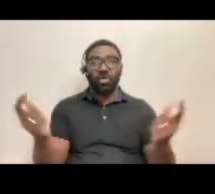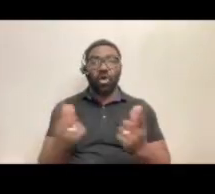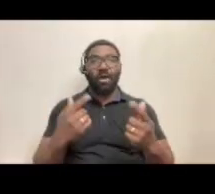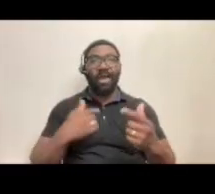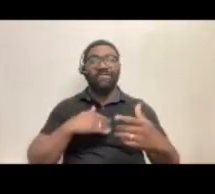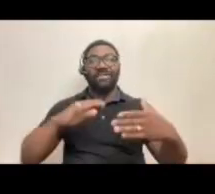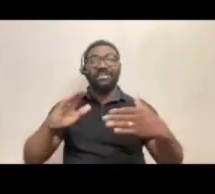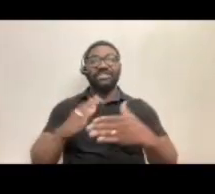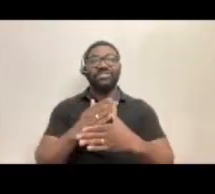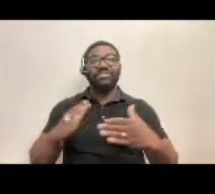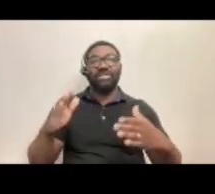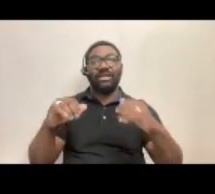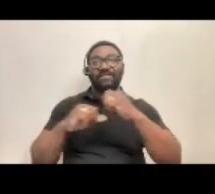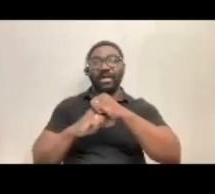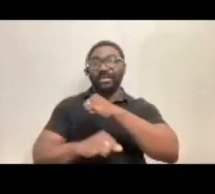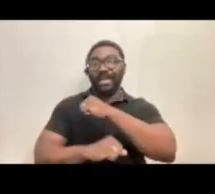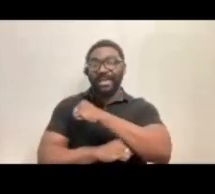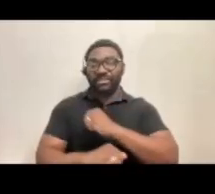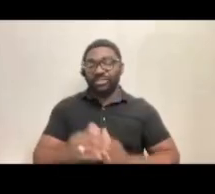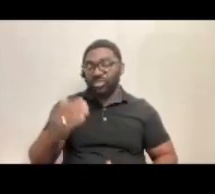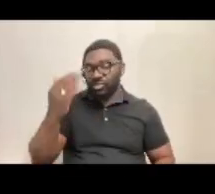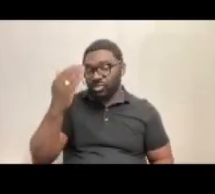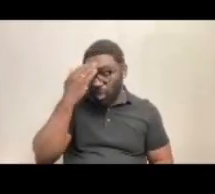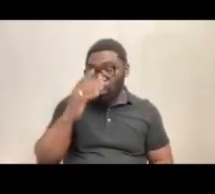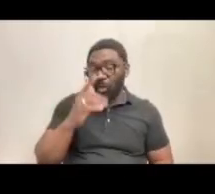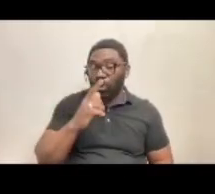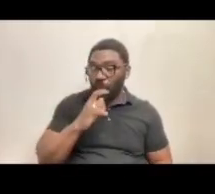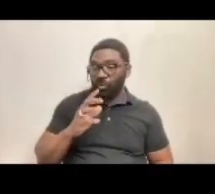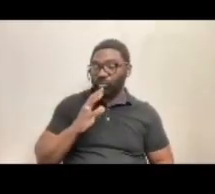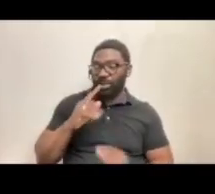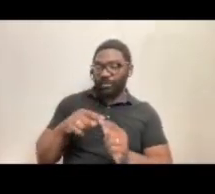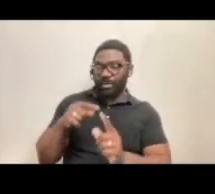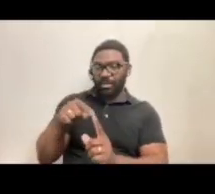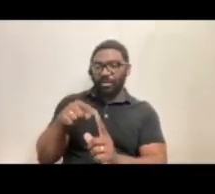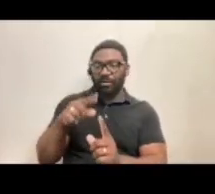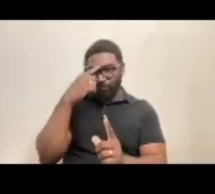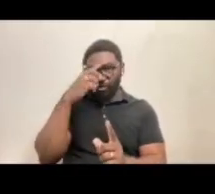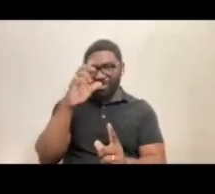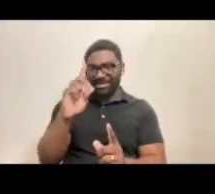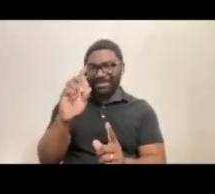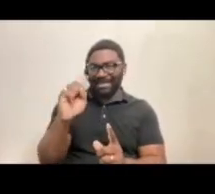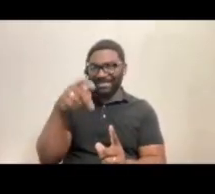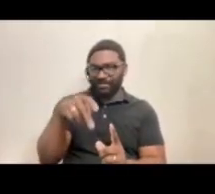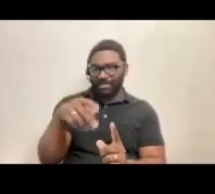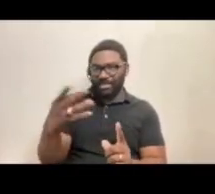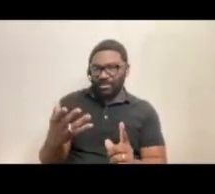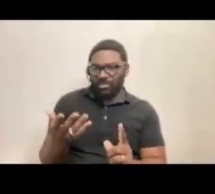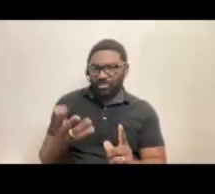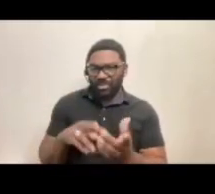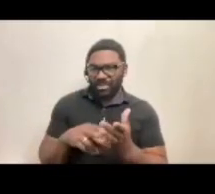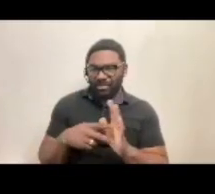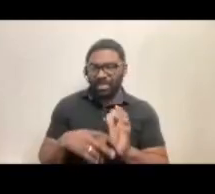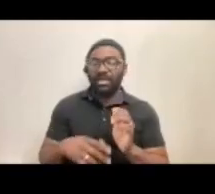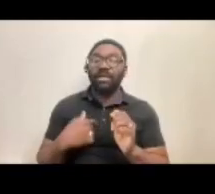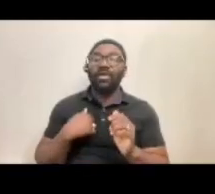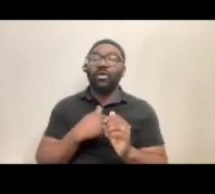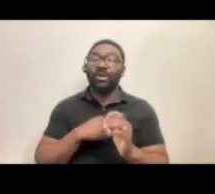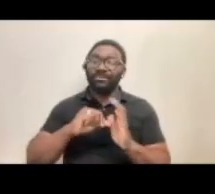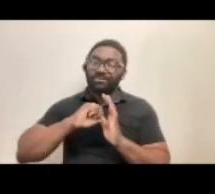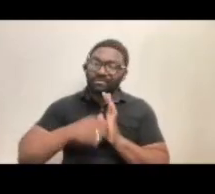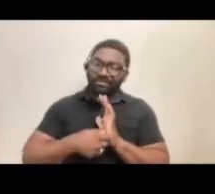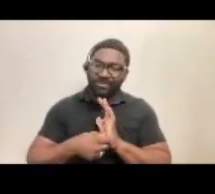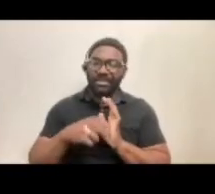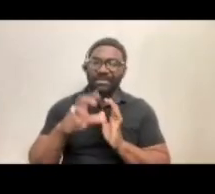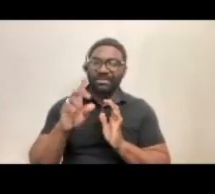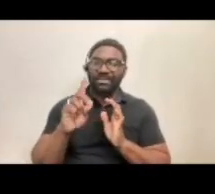foundation about exactly who we're talking about when we're talking about DSPs. And we want to stress that distinction that